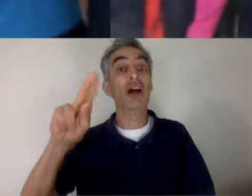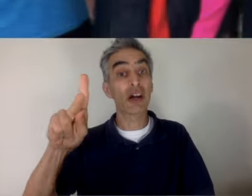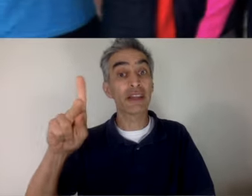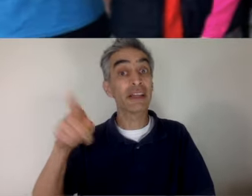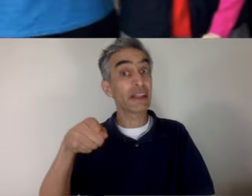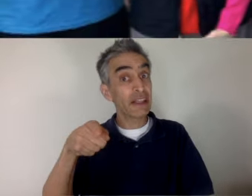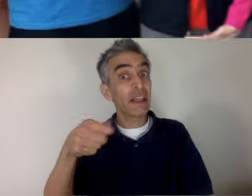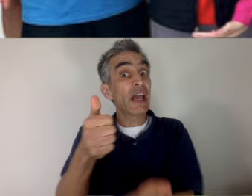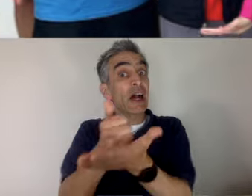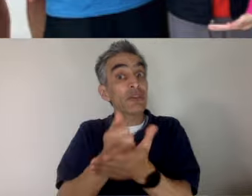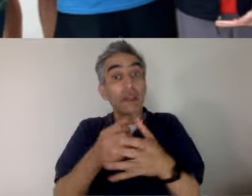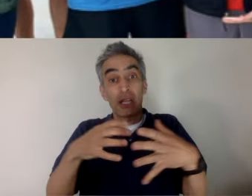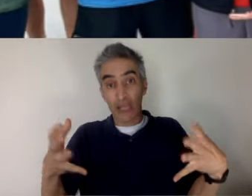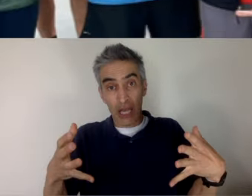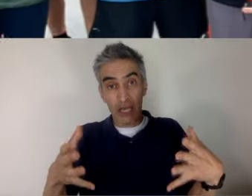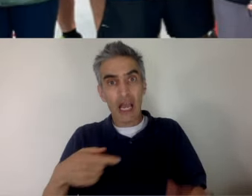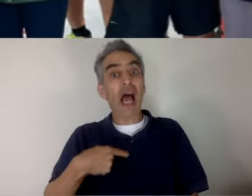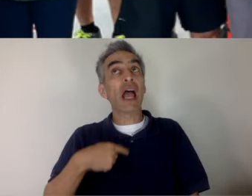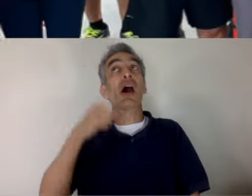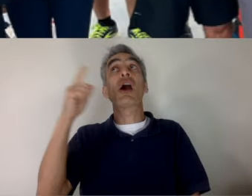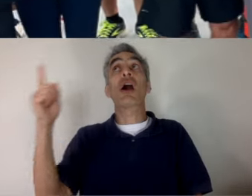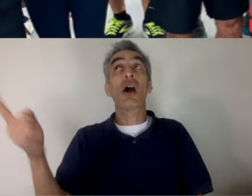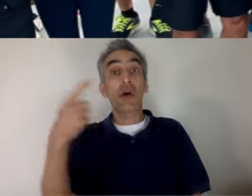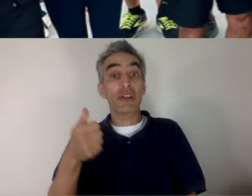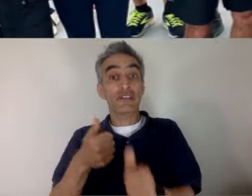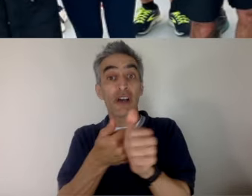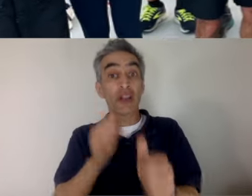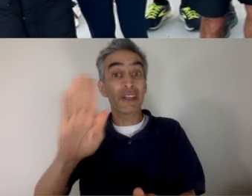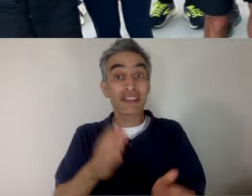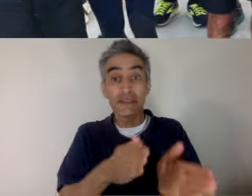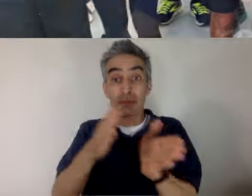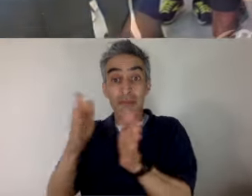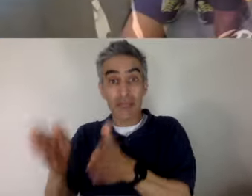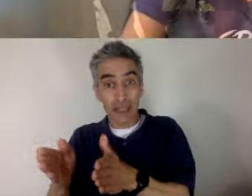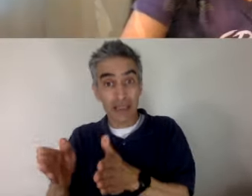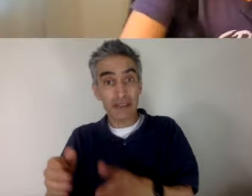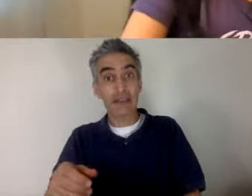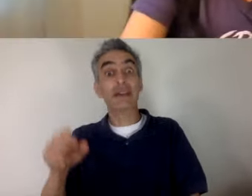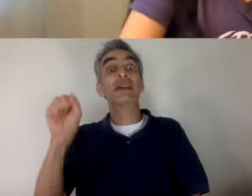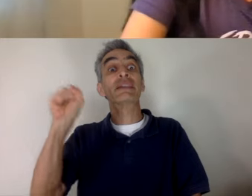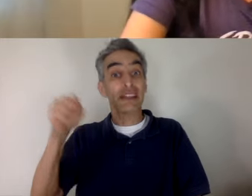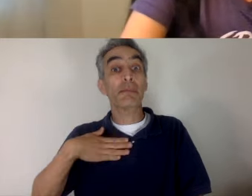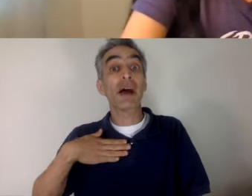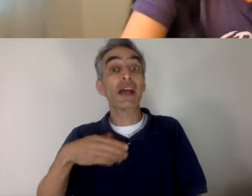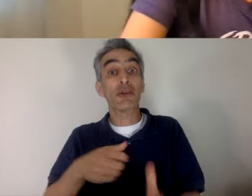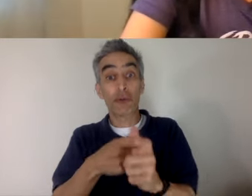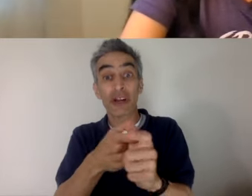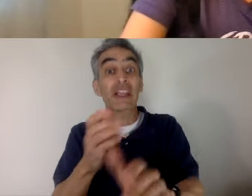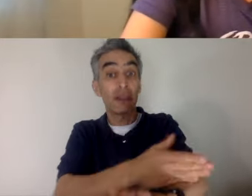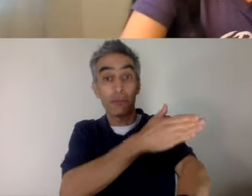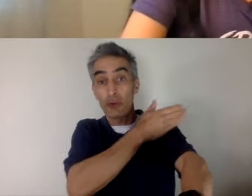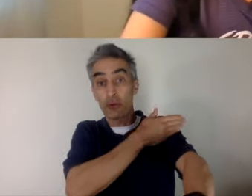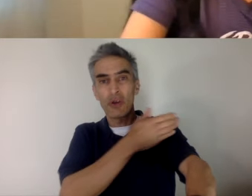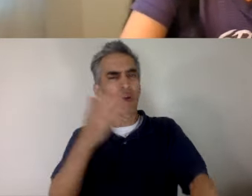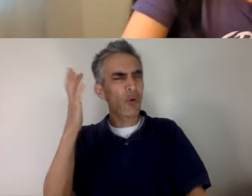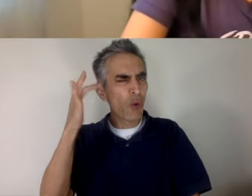the threshold track nights. Running with the club has really transformed my running, because it's made